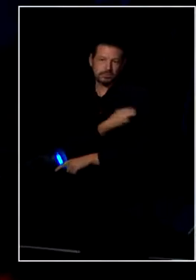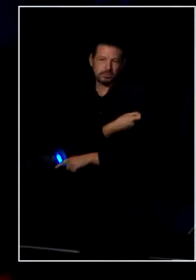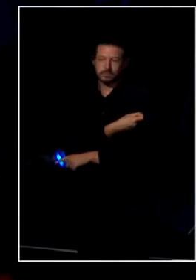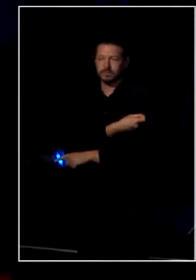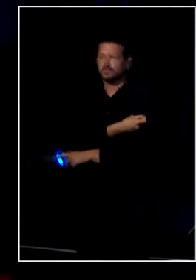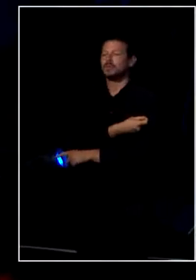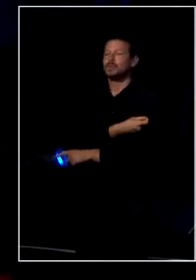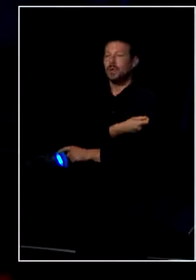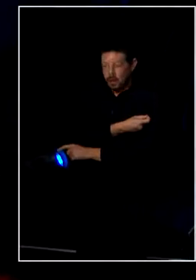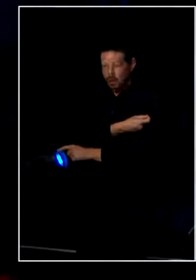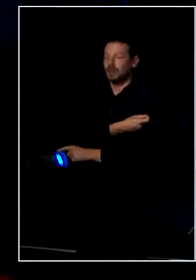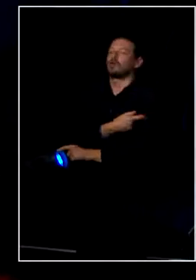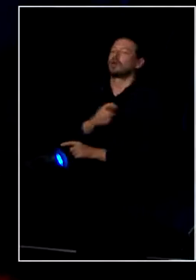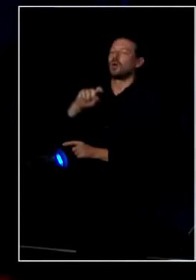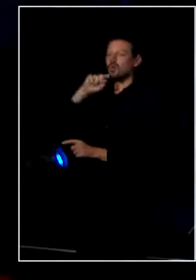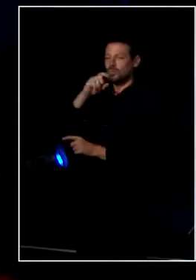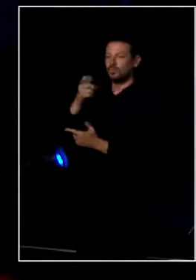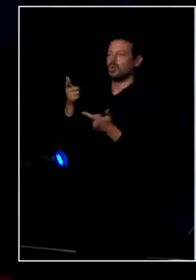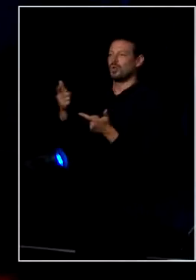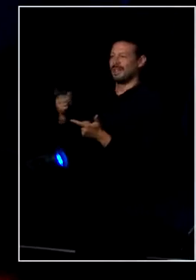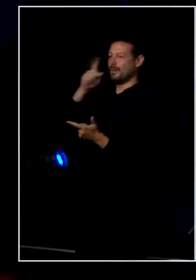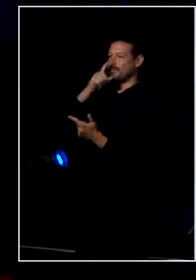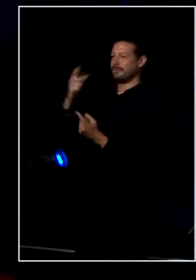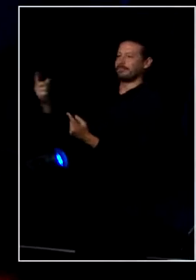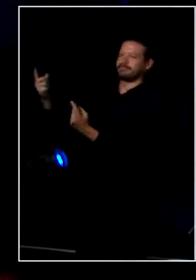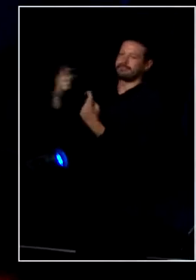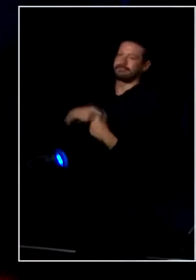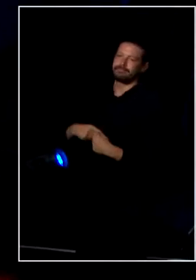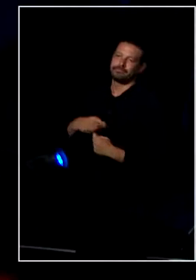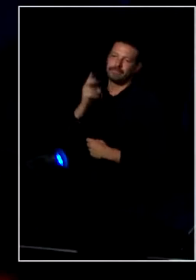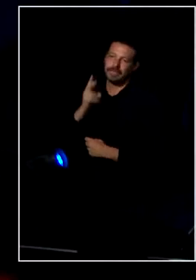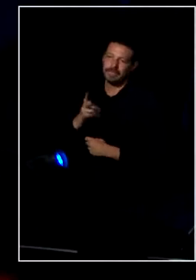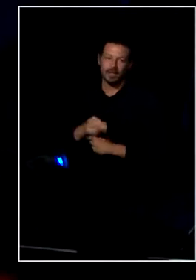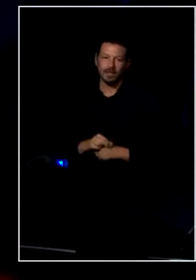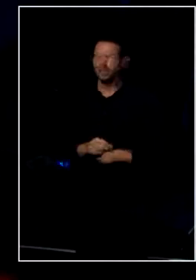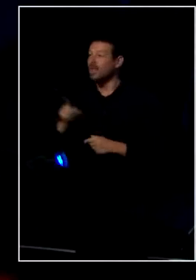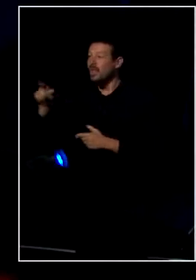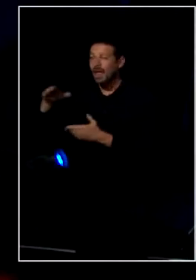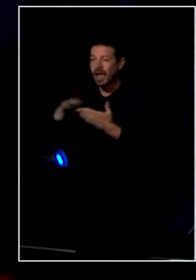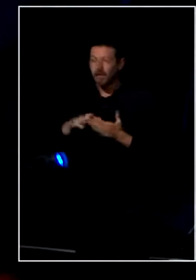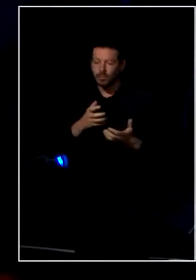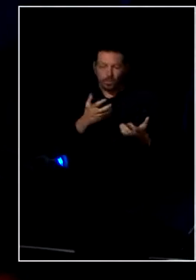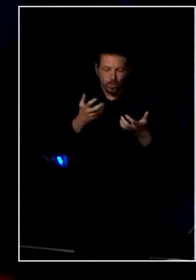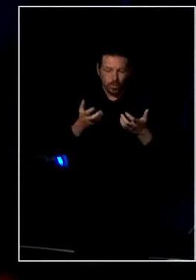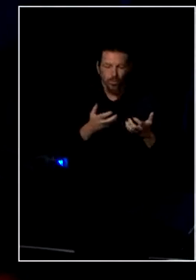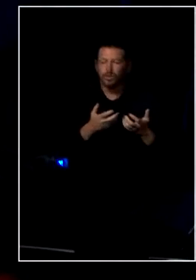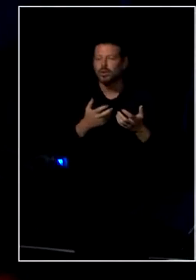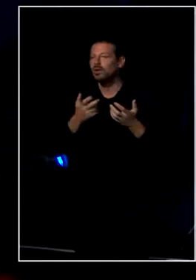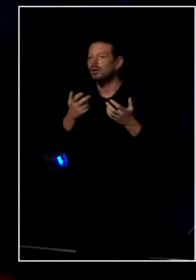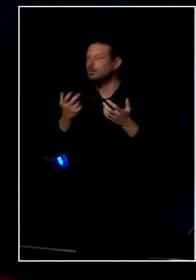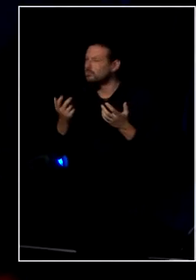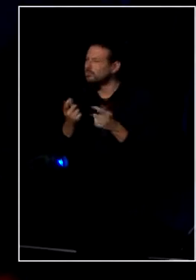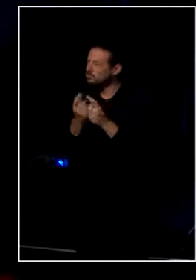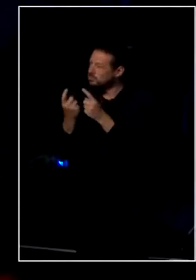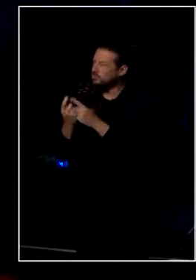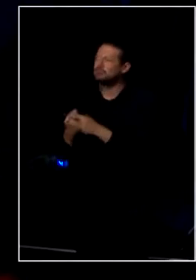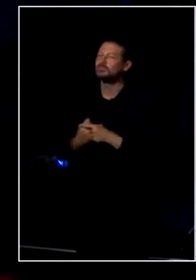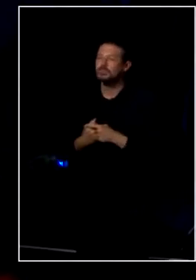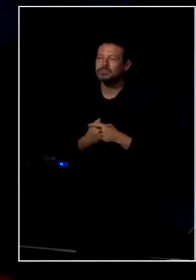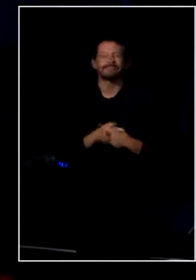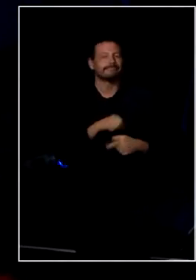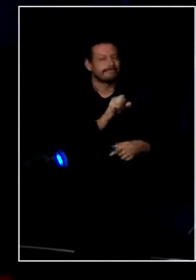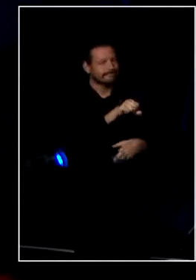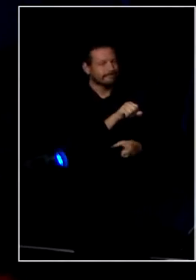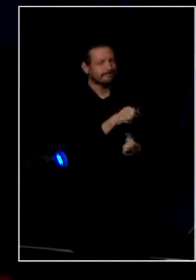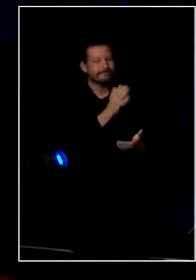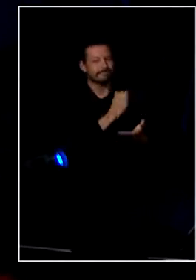when I'll let people come in and help me with my cooking and, you know, all that. Yeah.